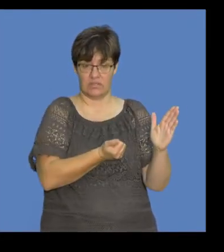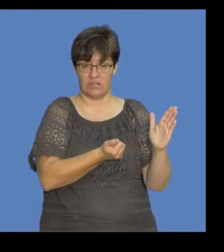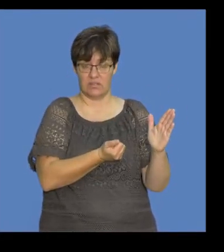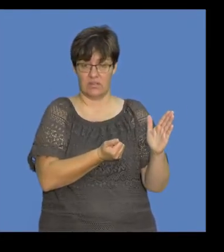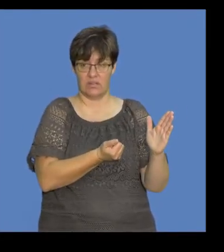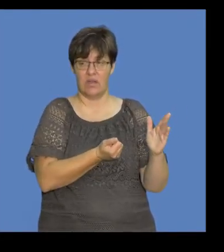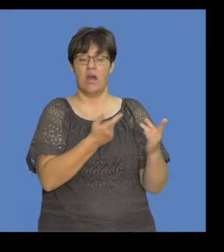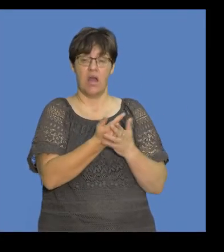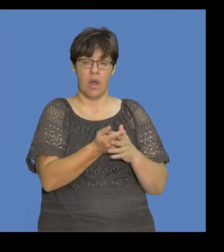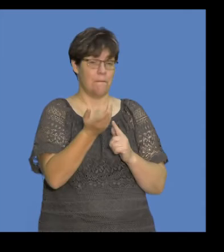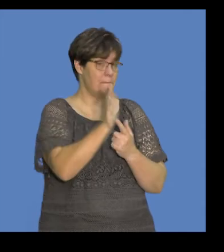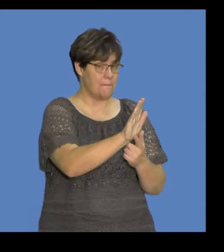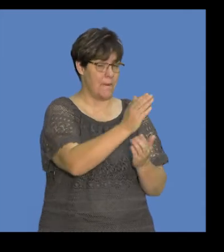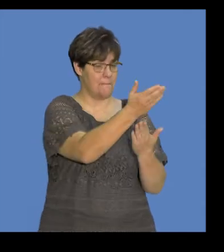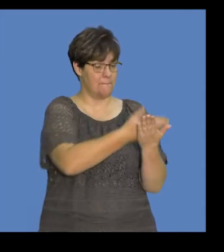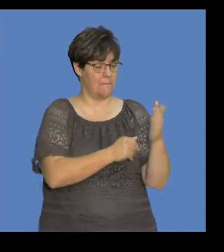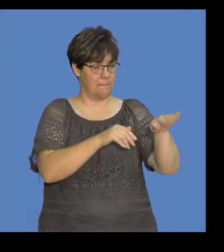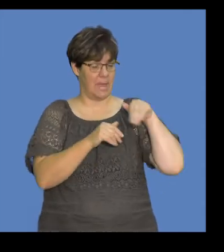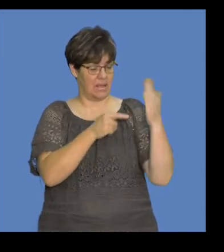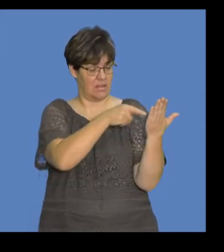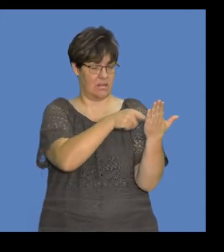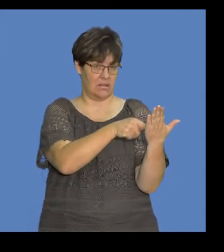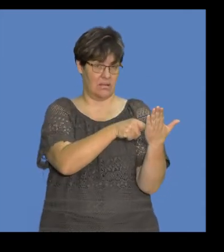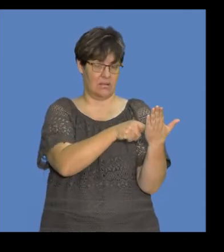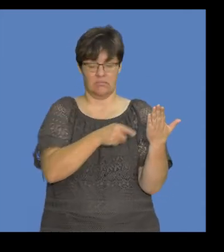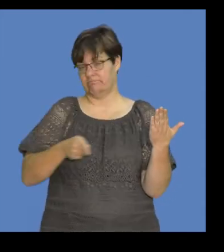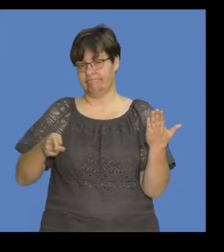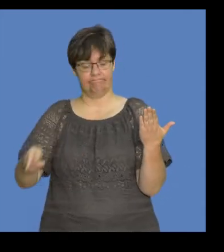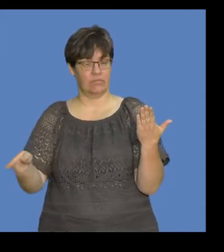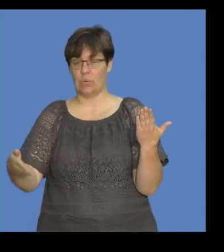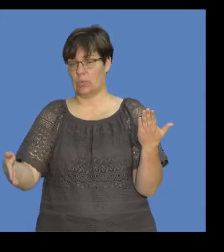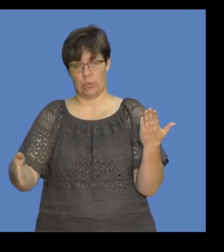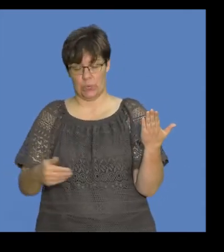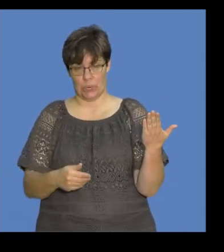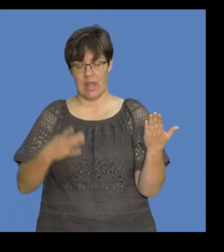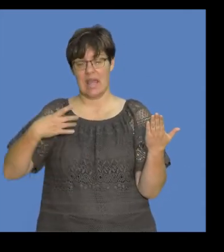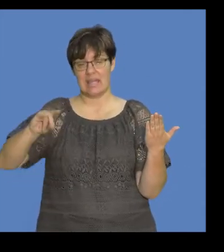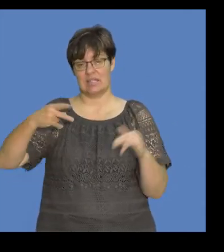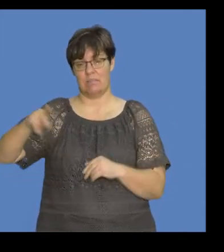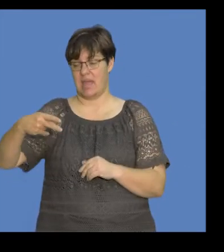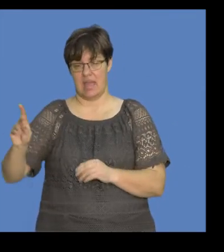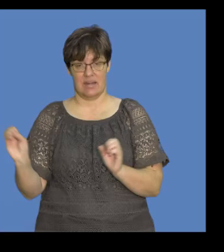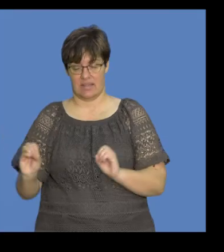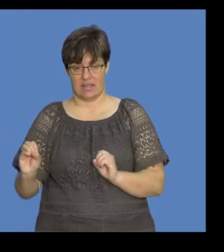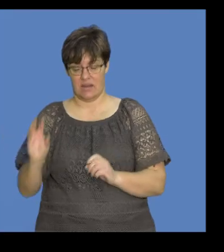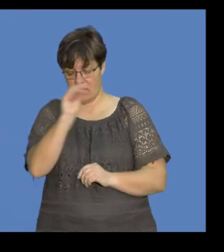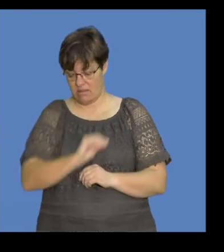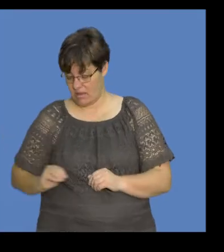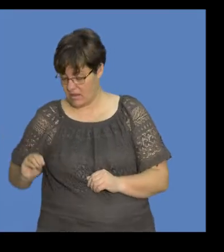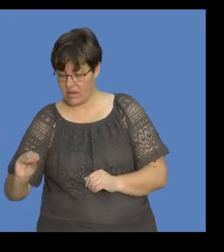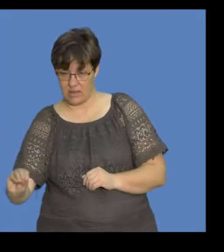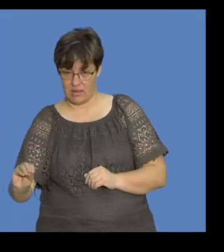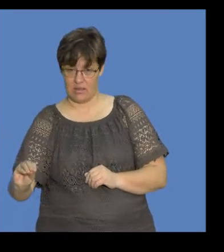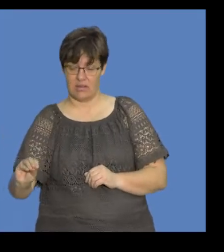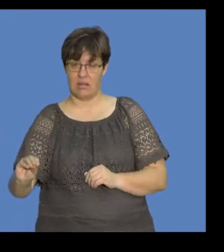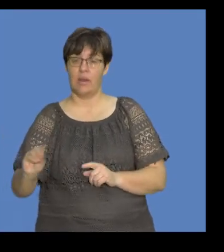appearing? On my bank statement, right? Where is it not appearing? In my cash payments journal. Enter in your cash payments